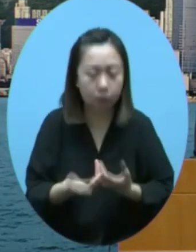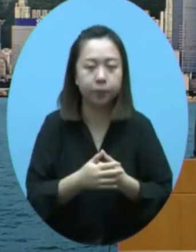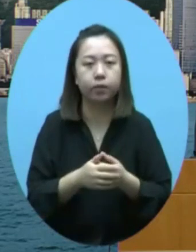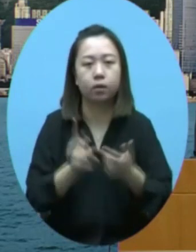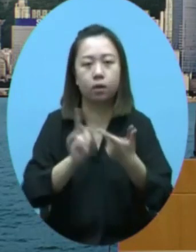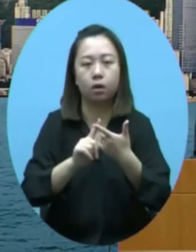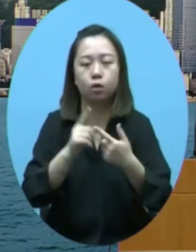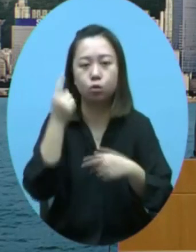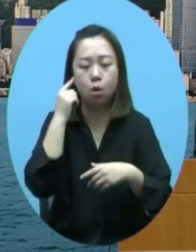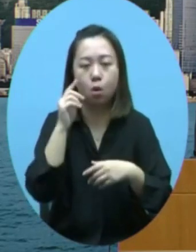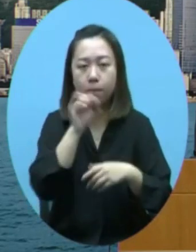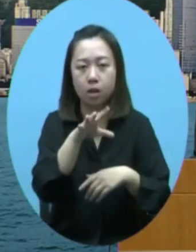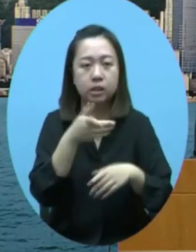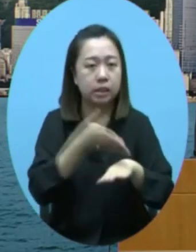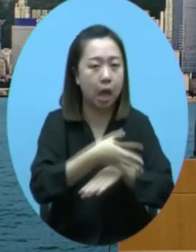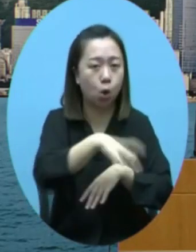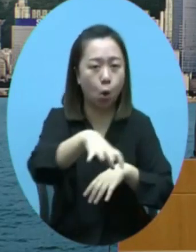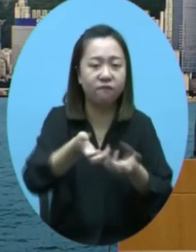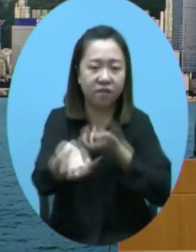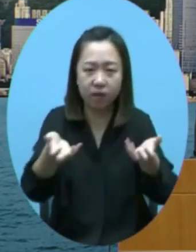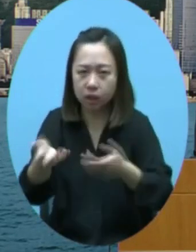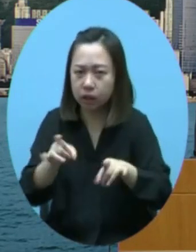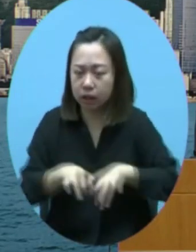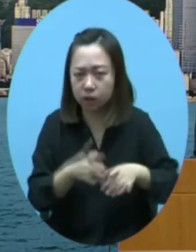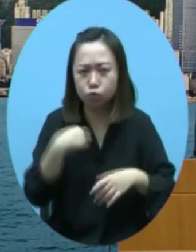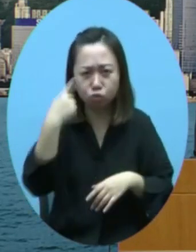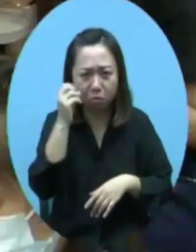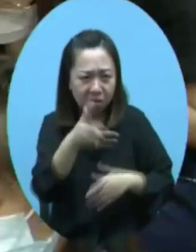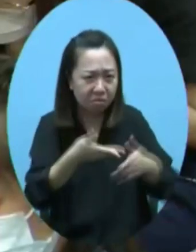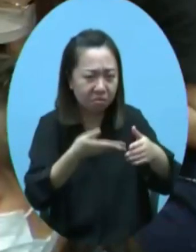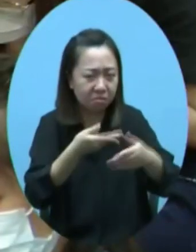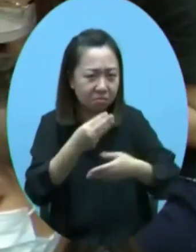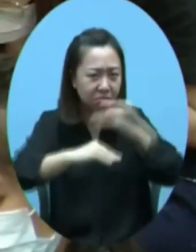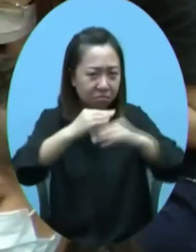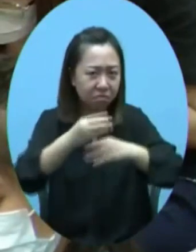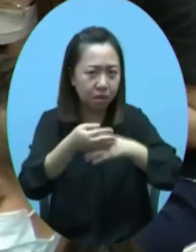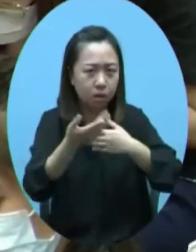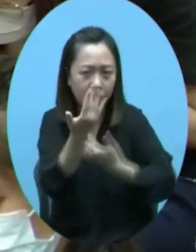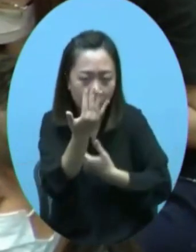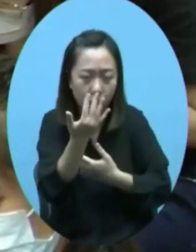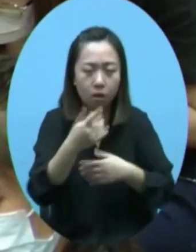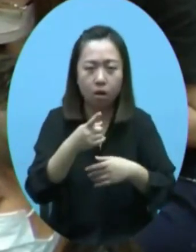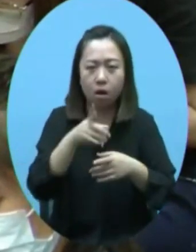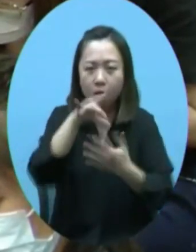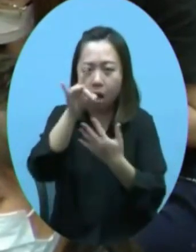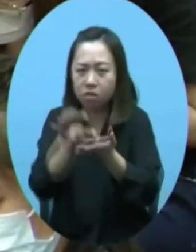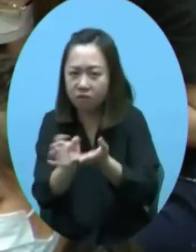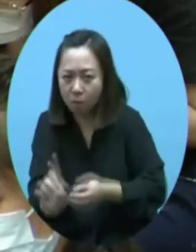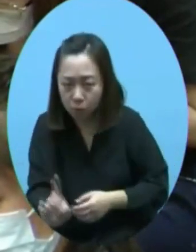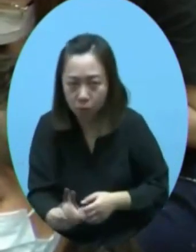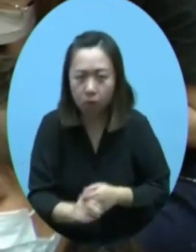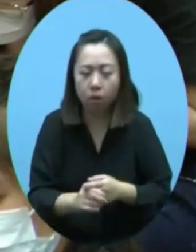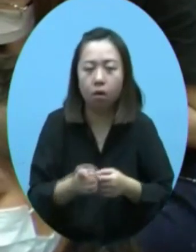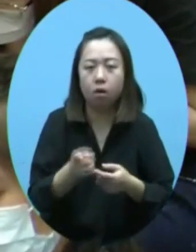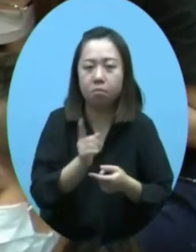spread of the pandemic? And a question for HA on the community quarantine facilities. How many of them do you have planned for, and